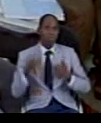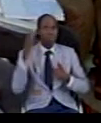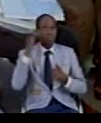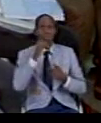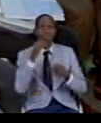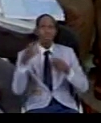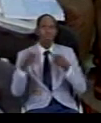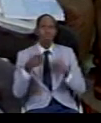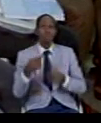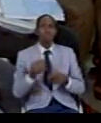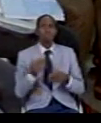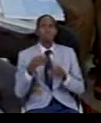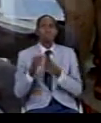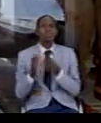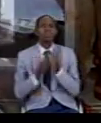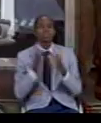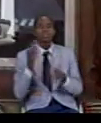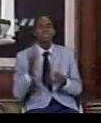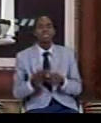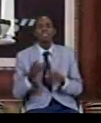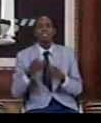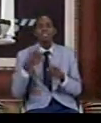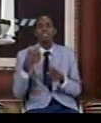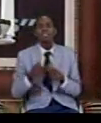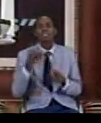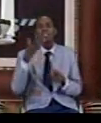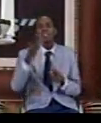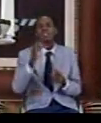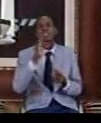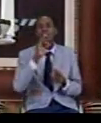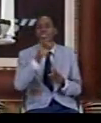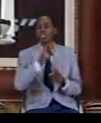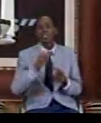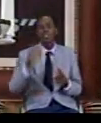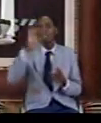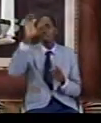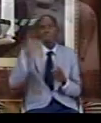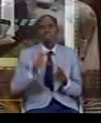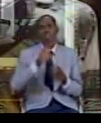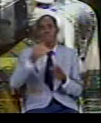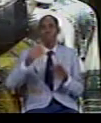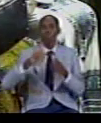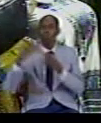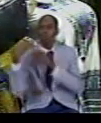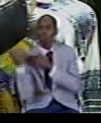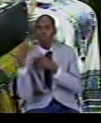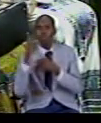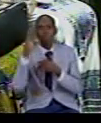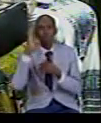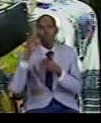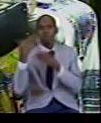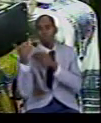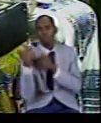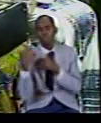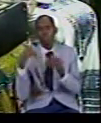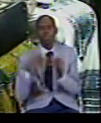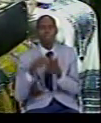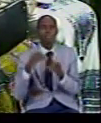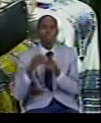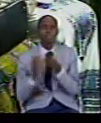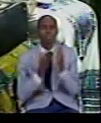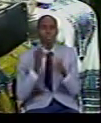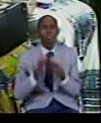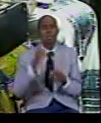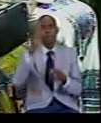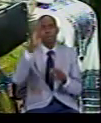And then there is a cross to bear. You will bear your cross. By prayer,